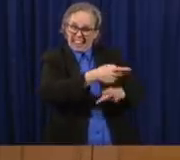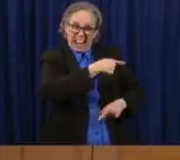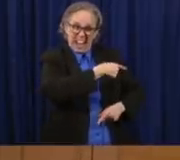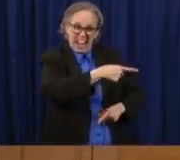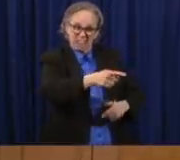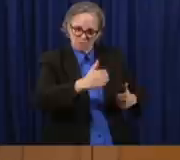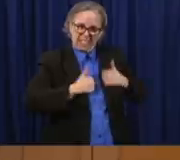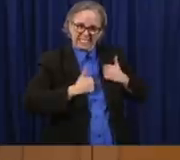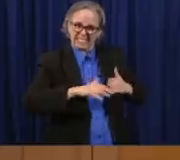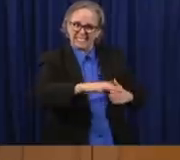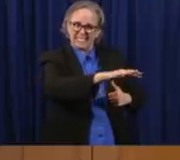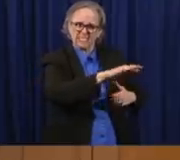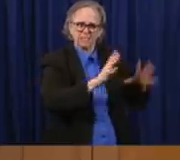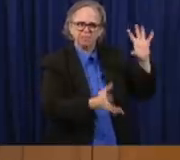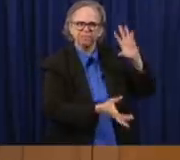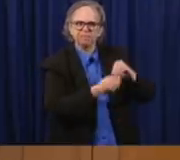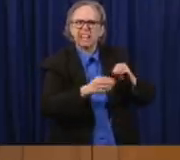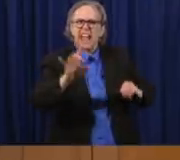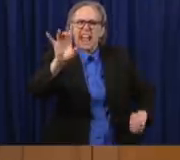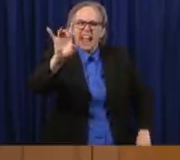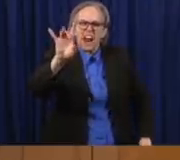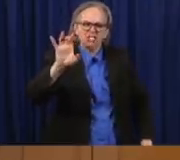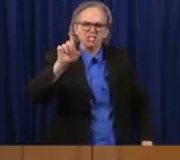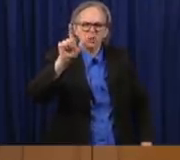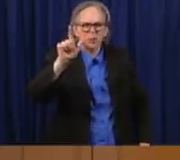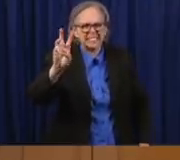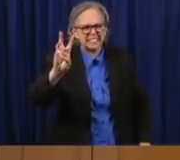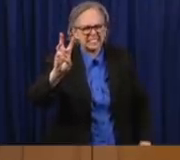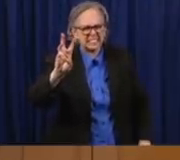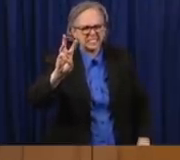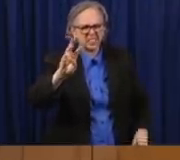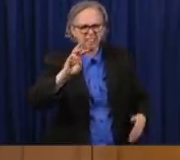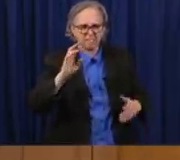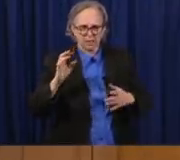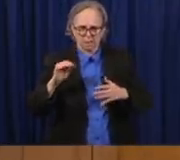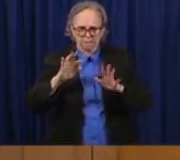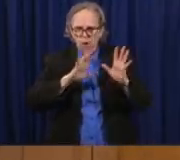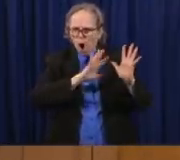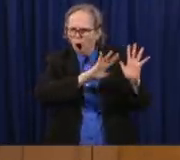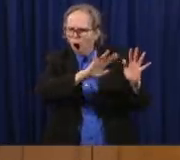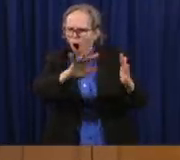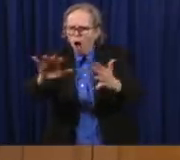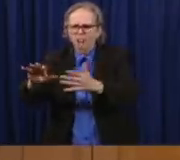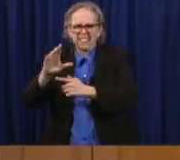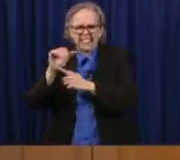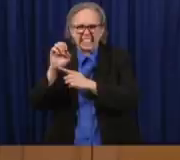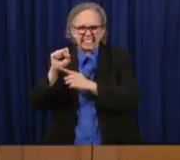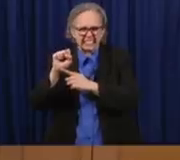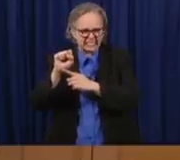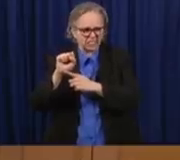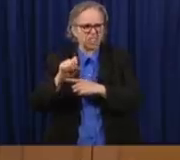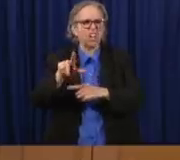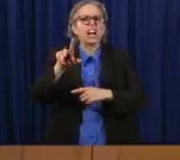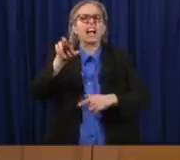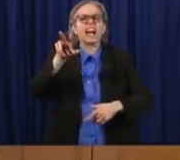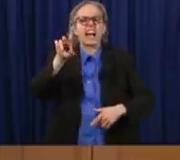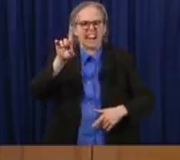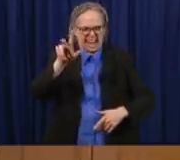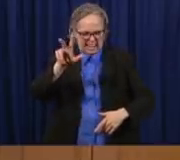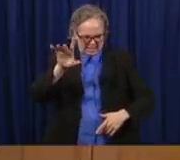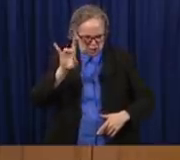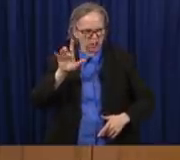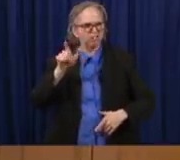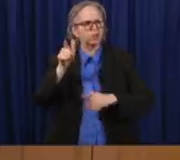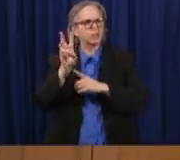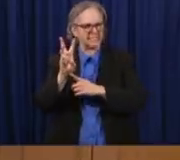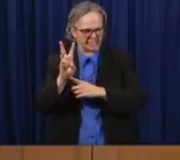totaled 826 of our cases. A lot is made of this, but we shouldn't be surprised